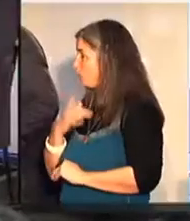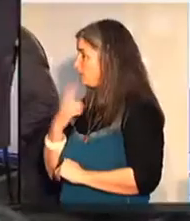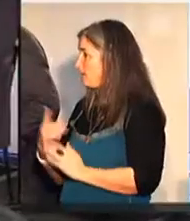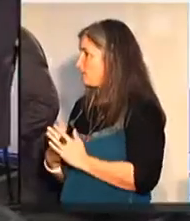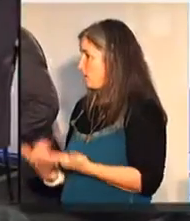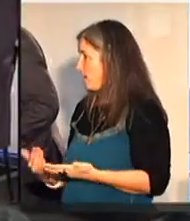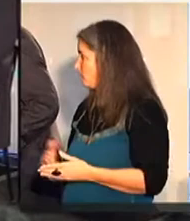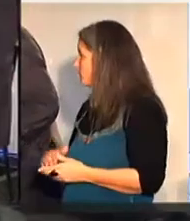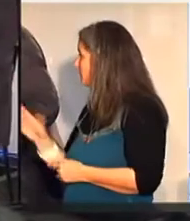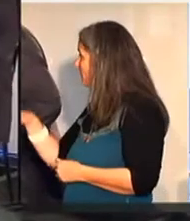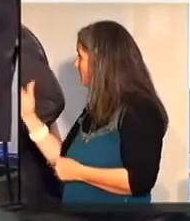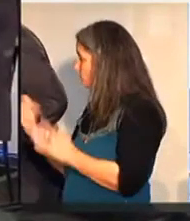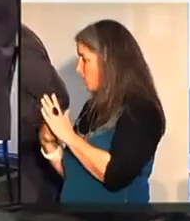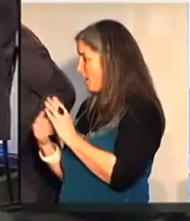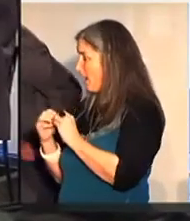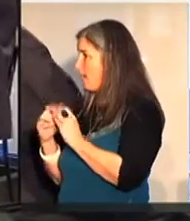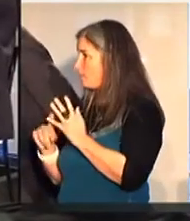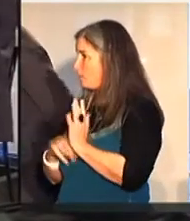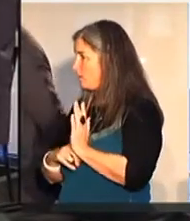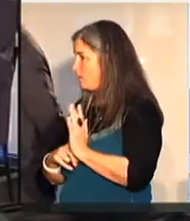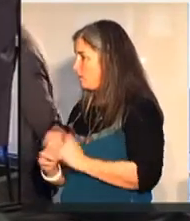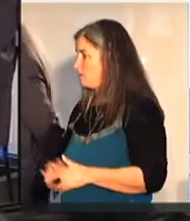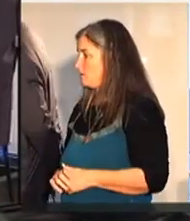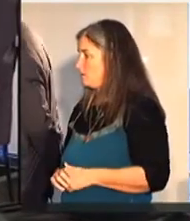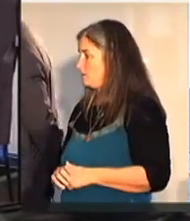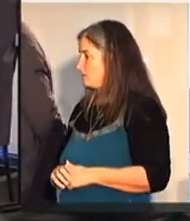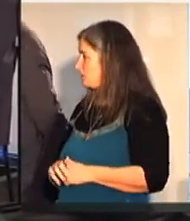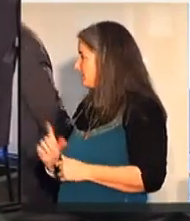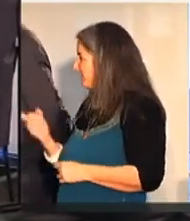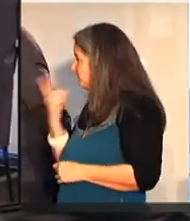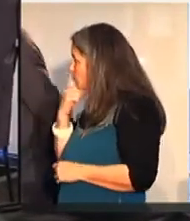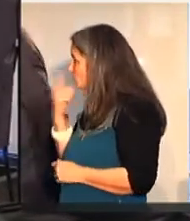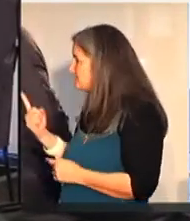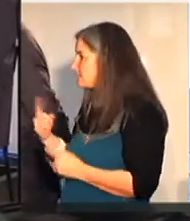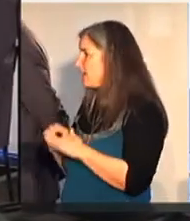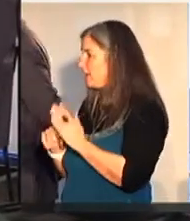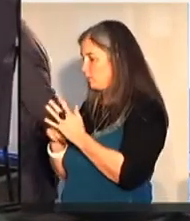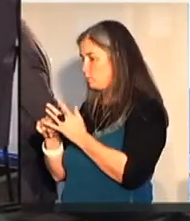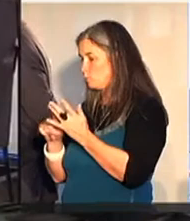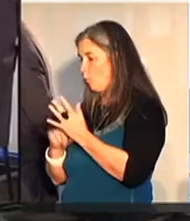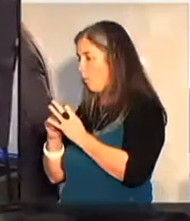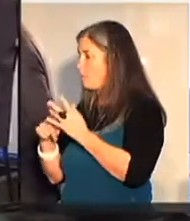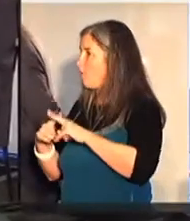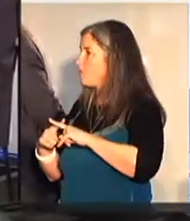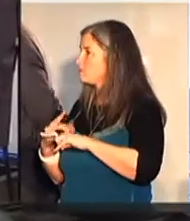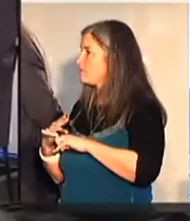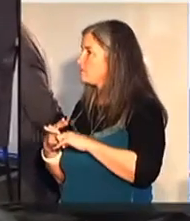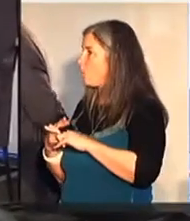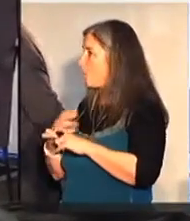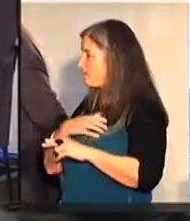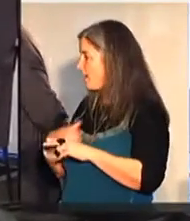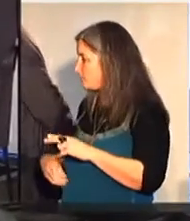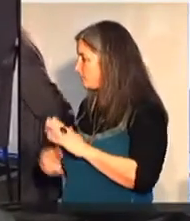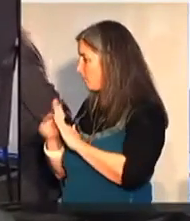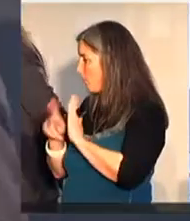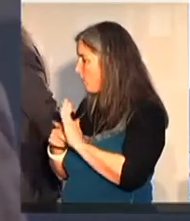to Abel and just wonder if you see in the toolbox for a government policy department, and you're